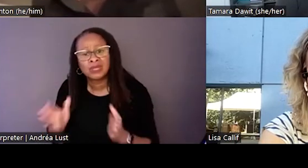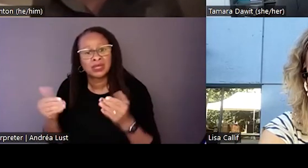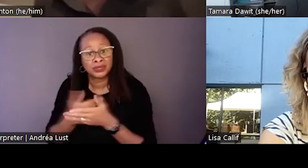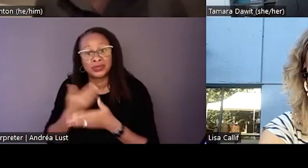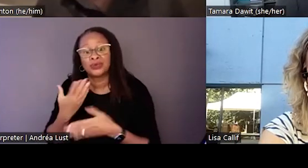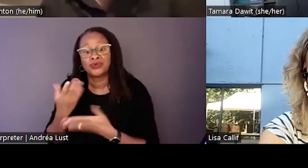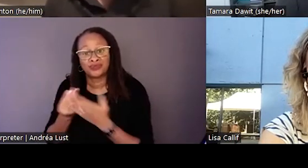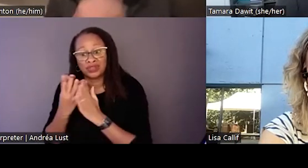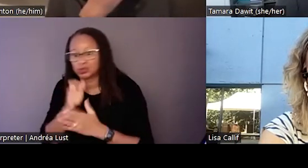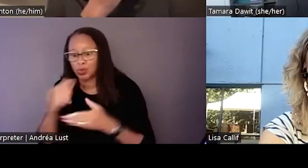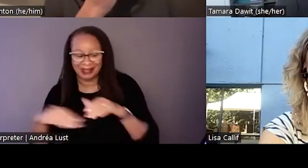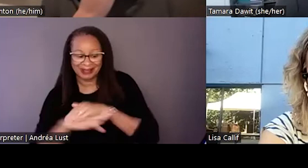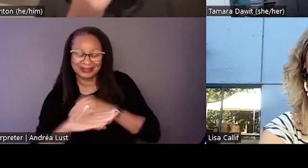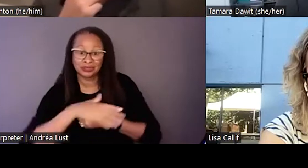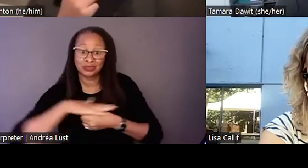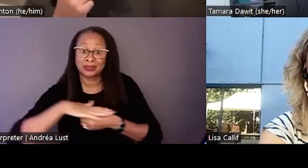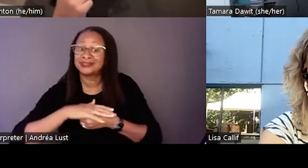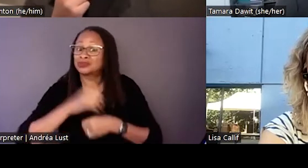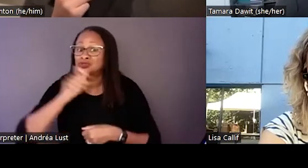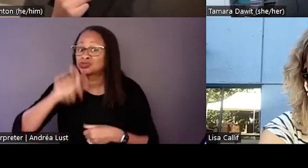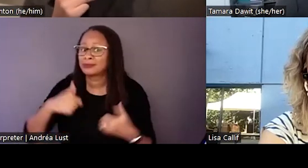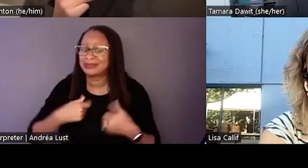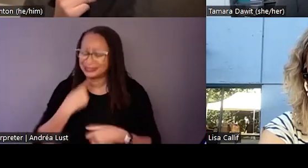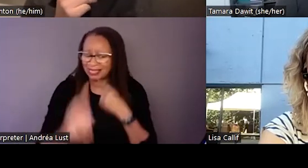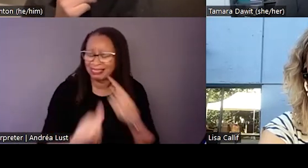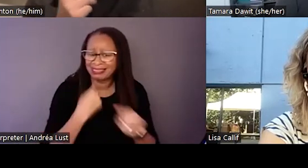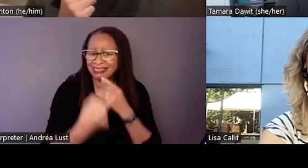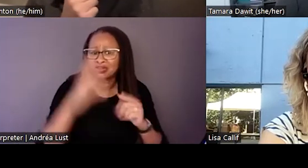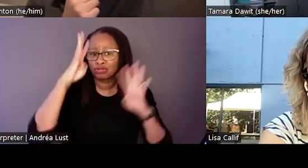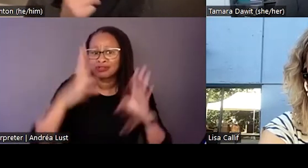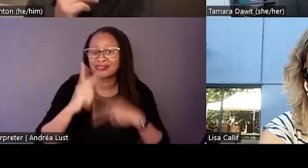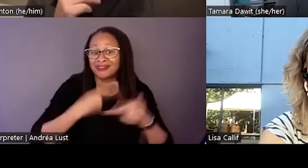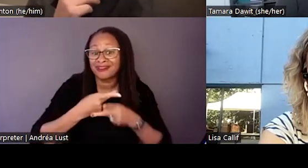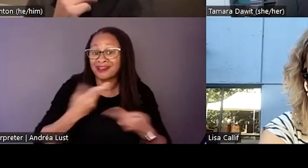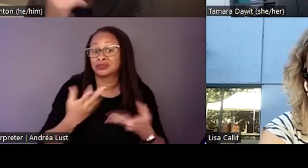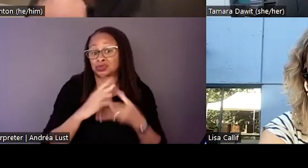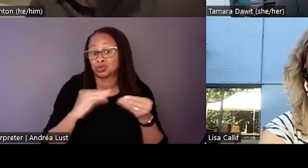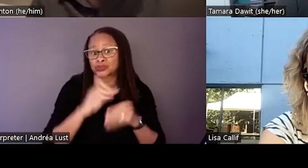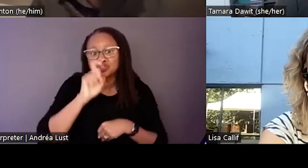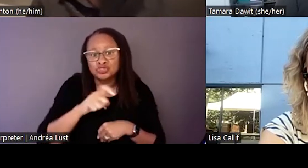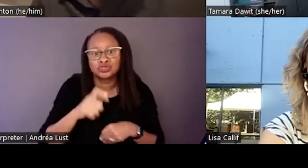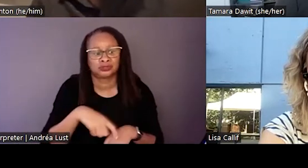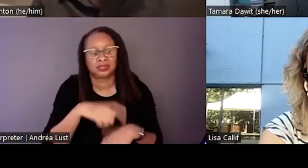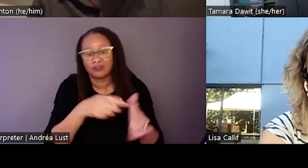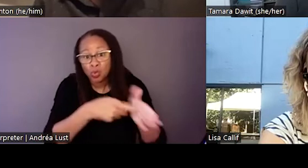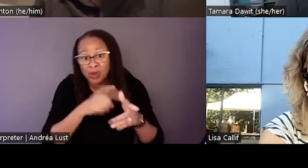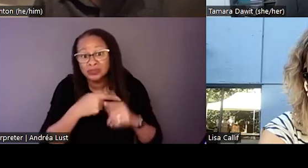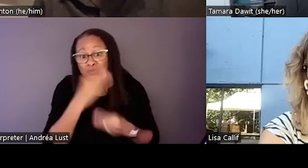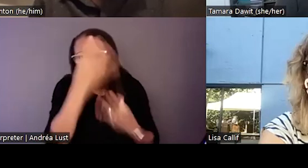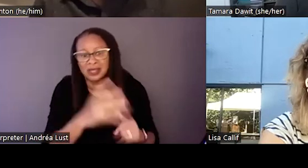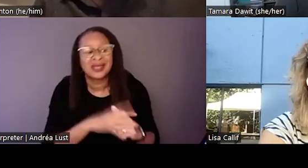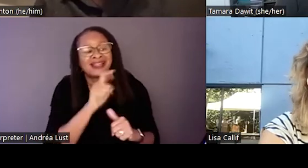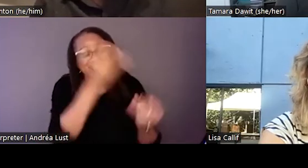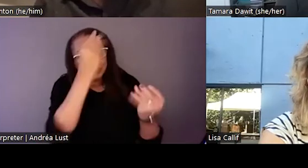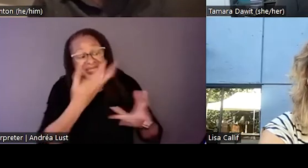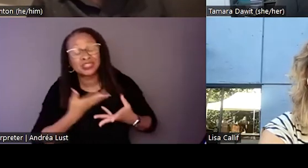that are entering the space, is that we should not be dictating to creators the type of stories that they should tell. They should be telling us the type